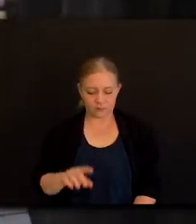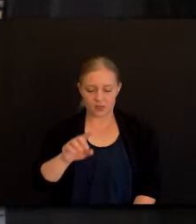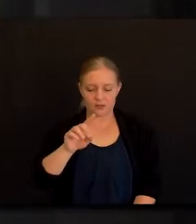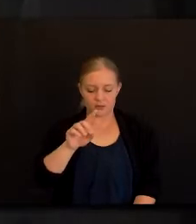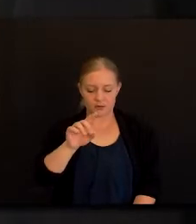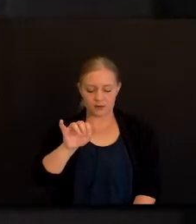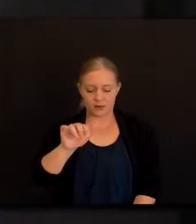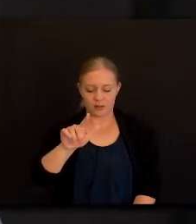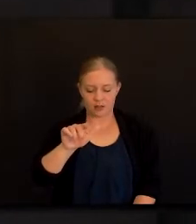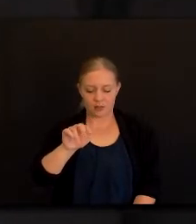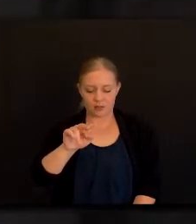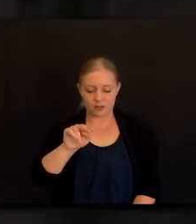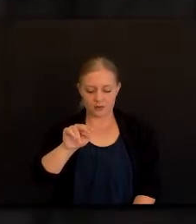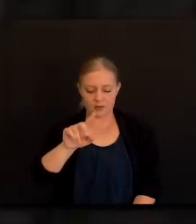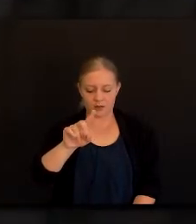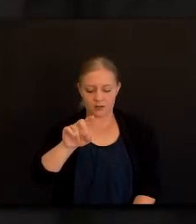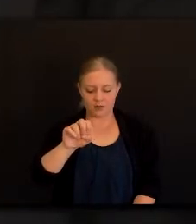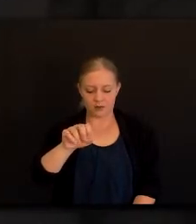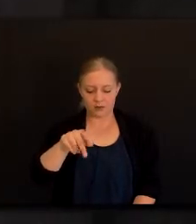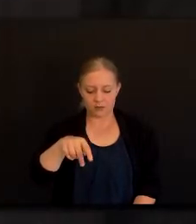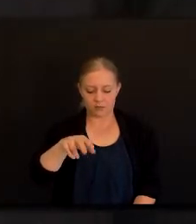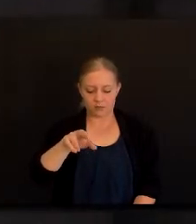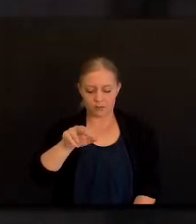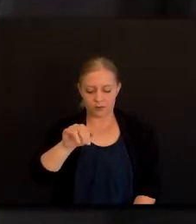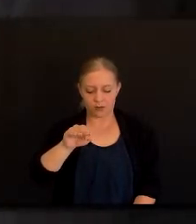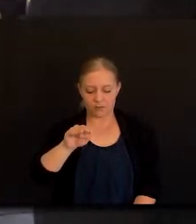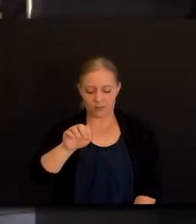Dylan K. DePrima.